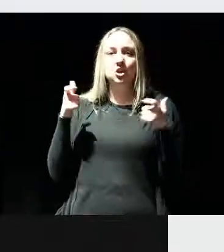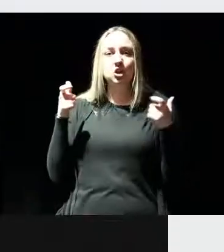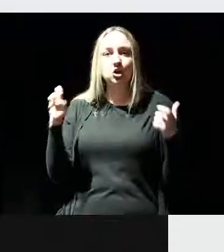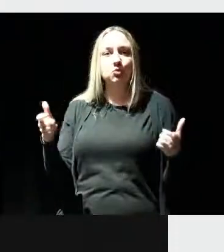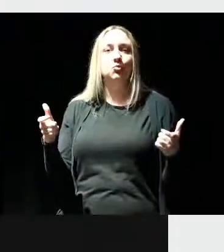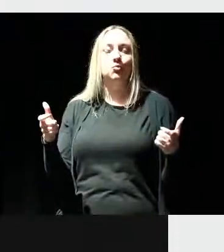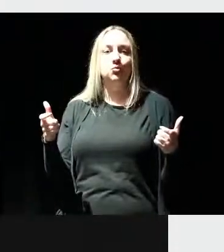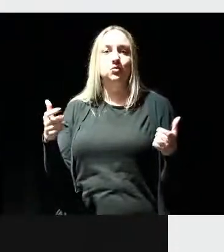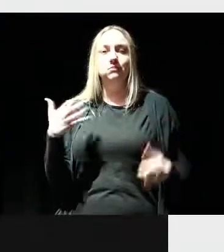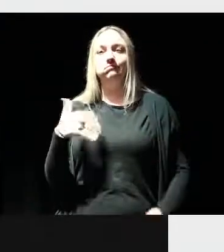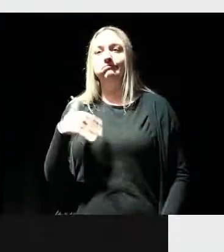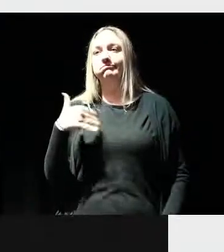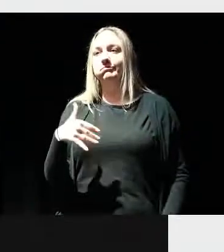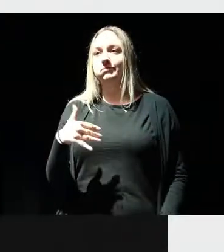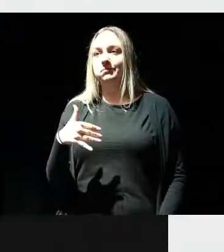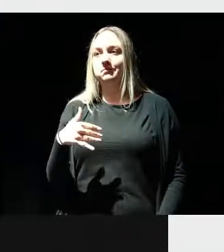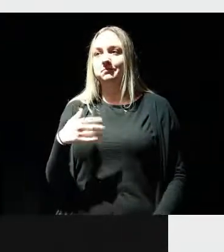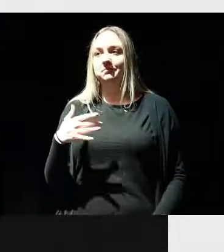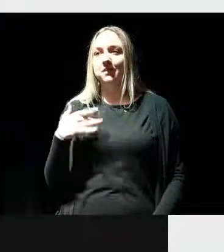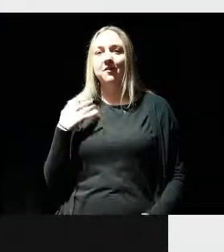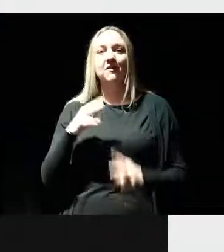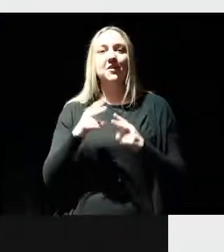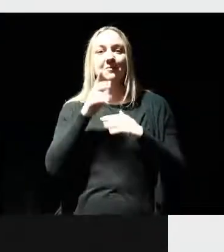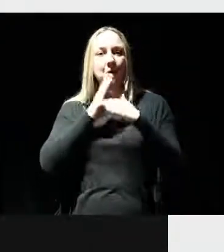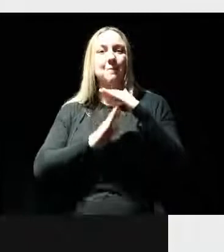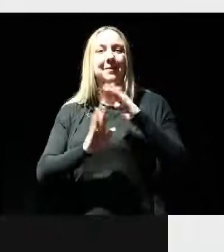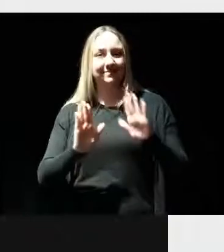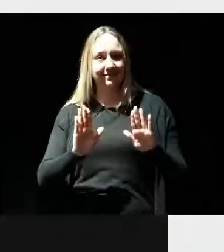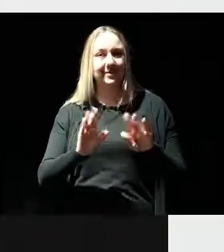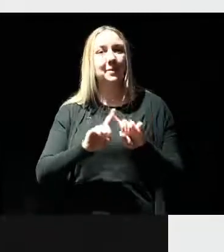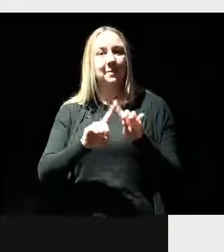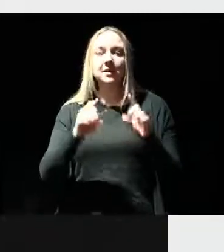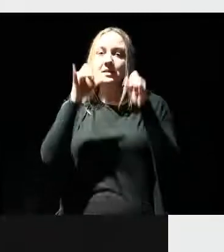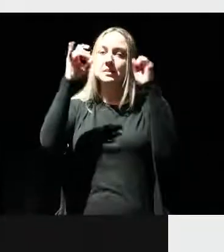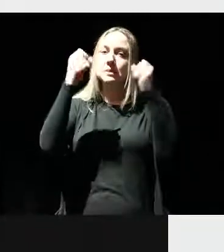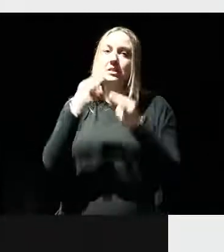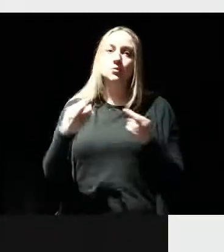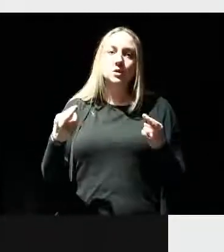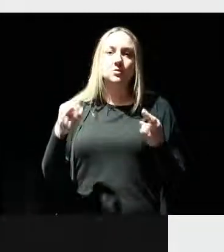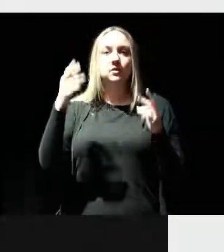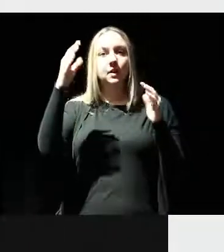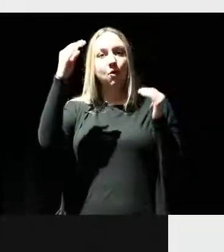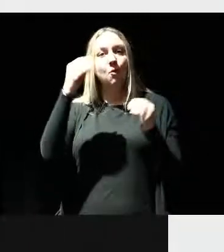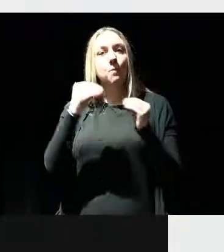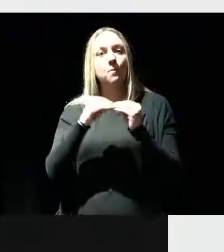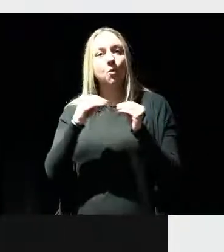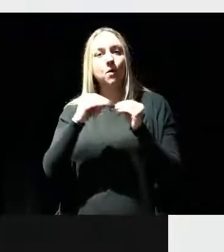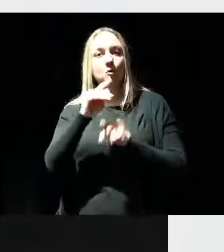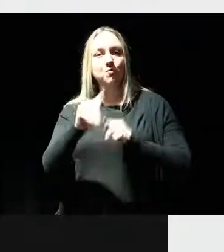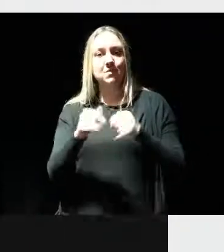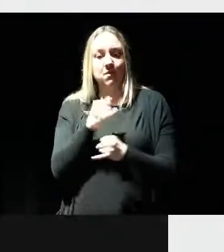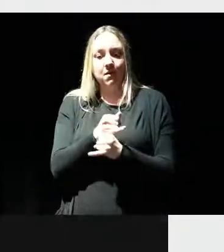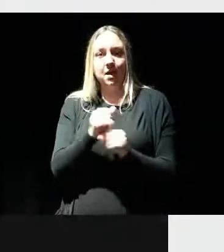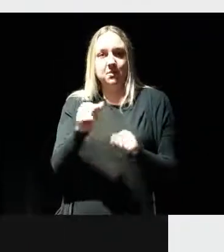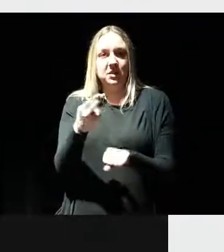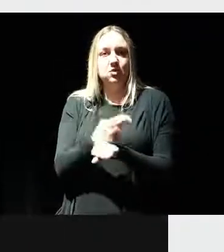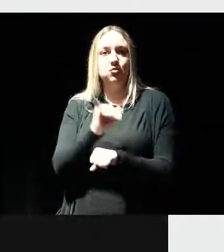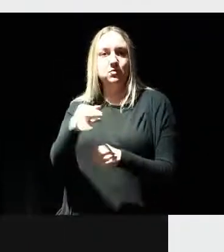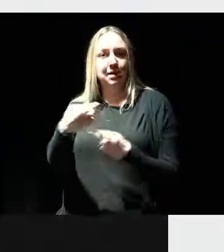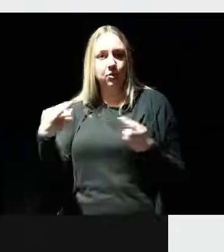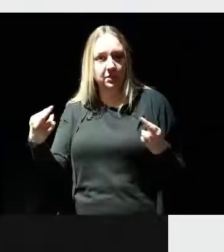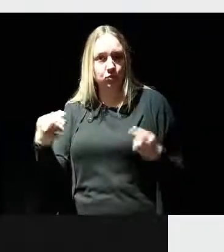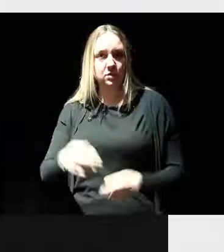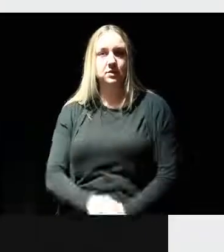is somewhat humbling, but is just an amazing resource that I hope more and more people get to know and should know.